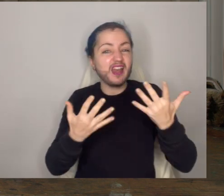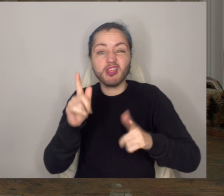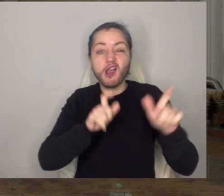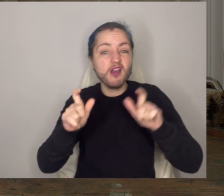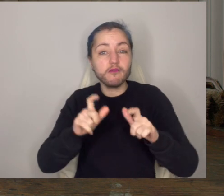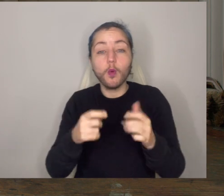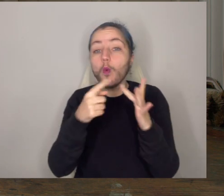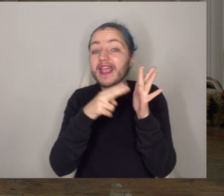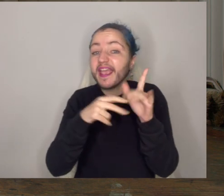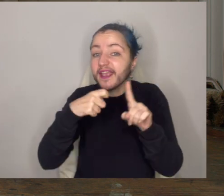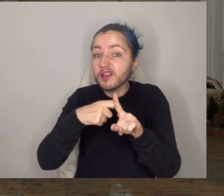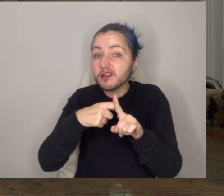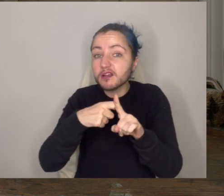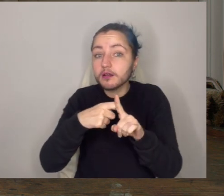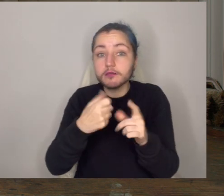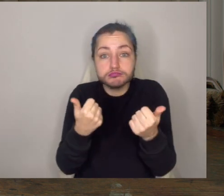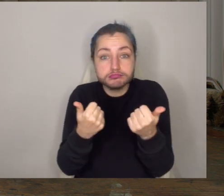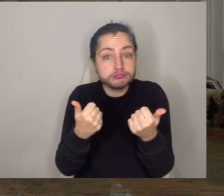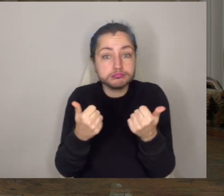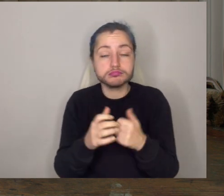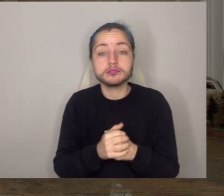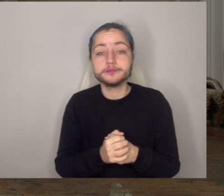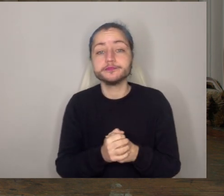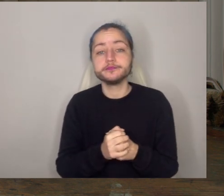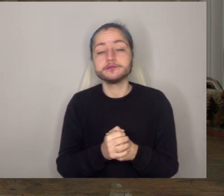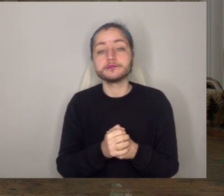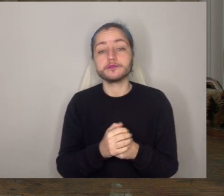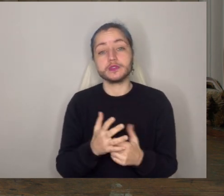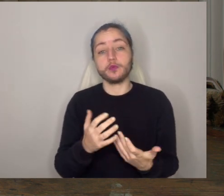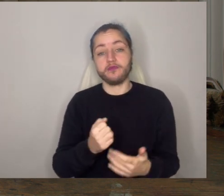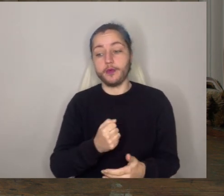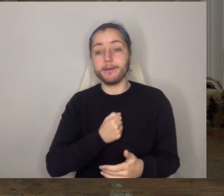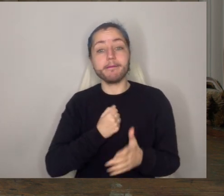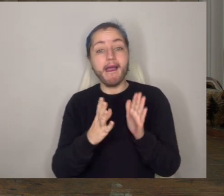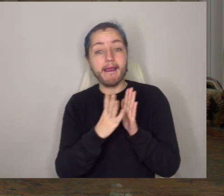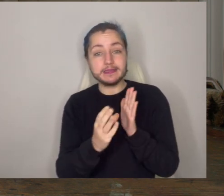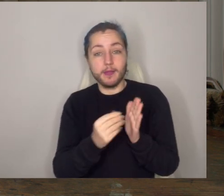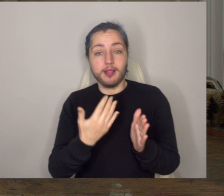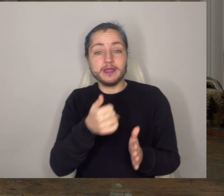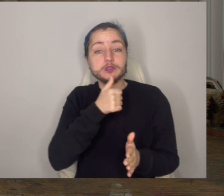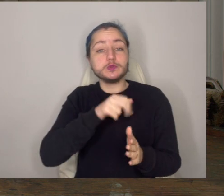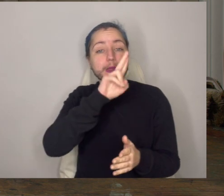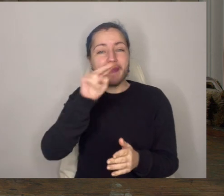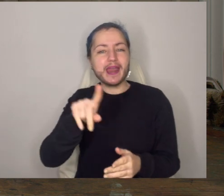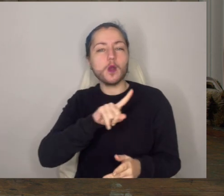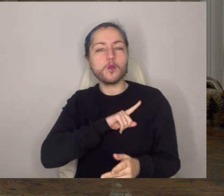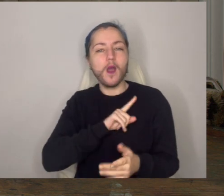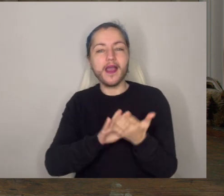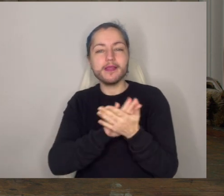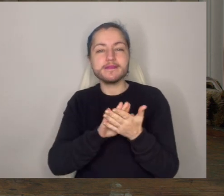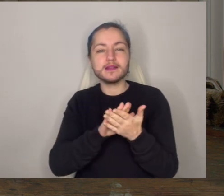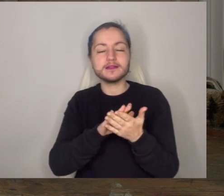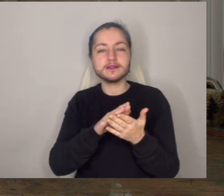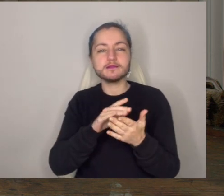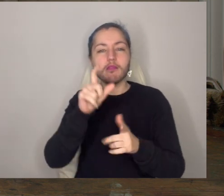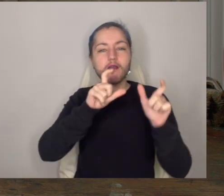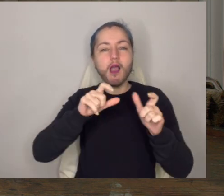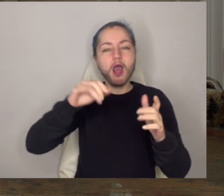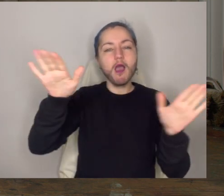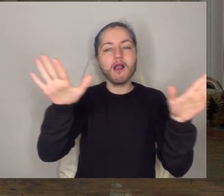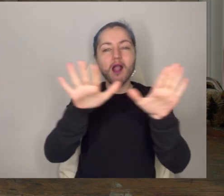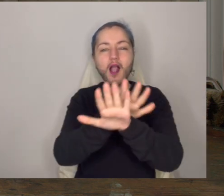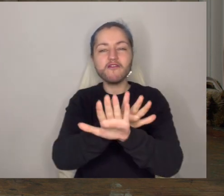hand, inks, for example. For the example ones, we've used a paint because you get a nice thick coverage of colour and